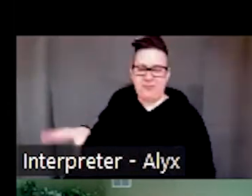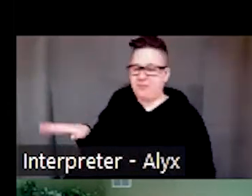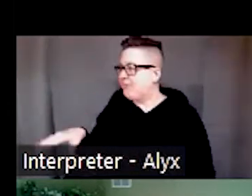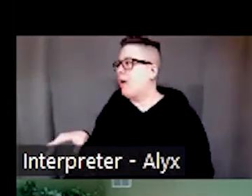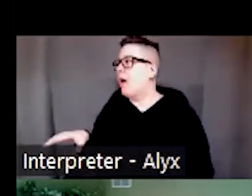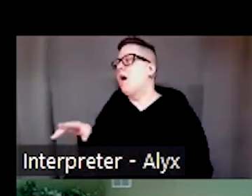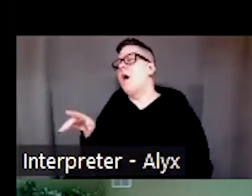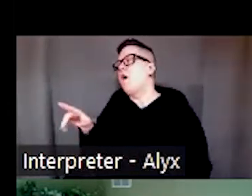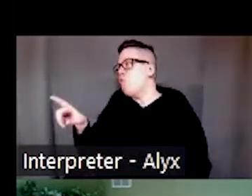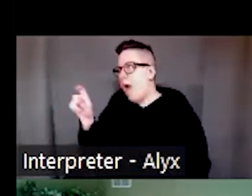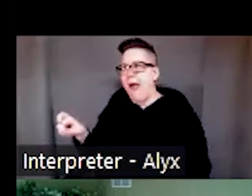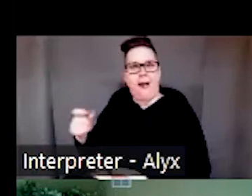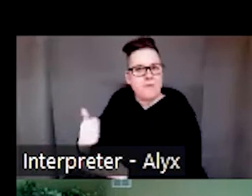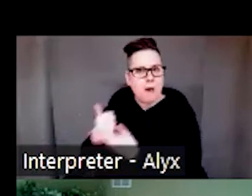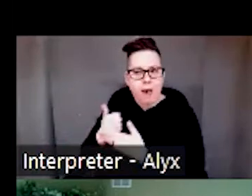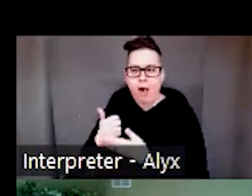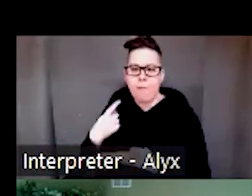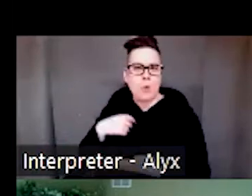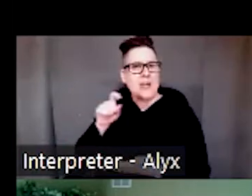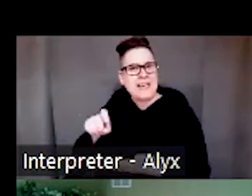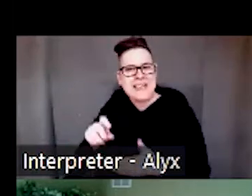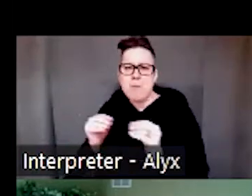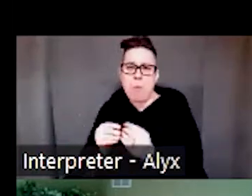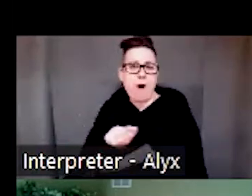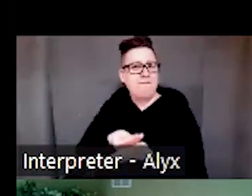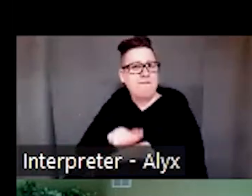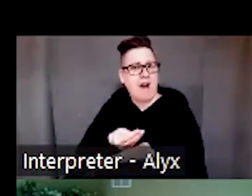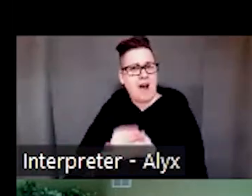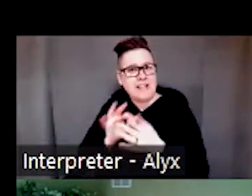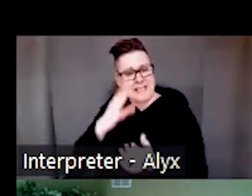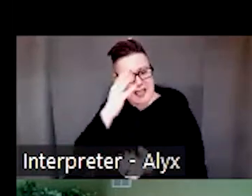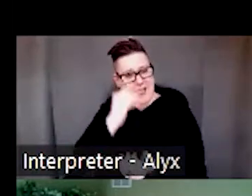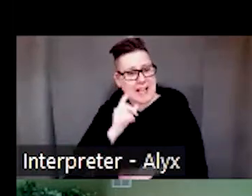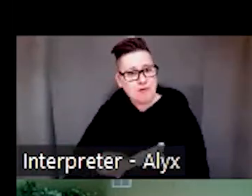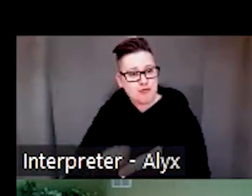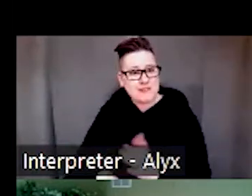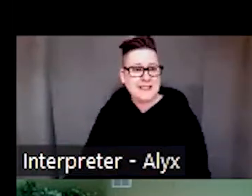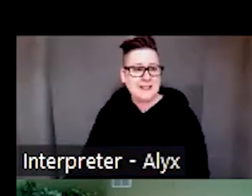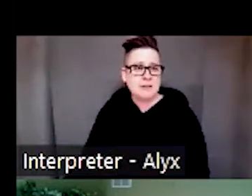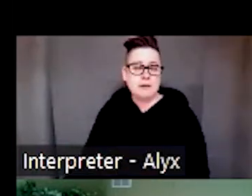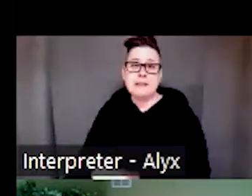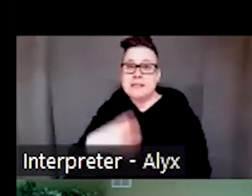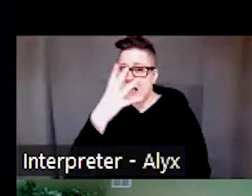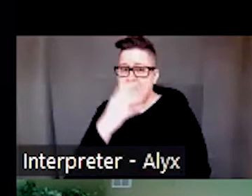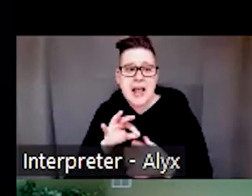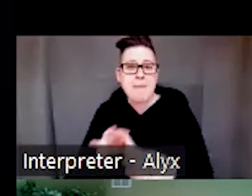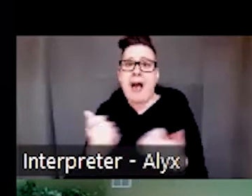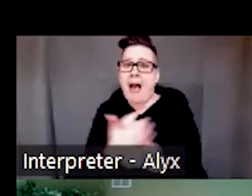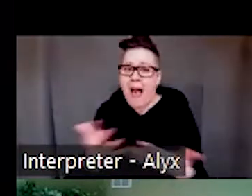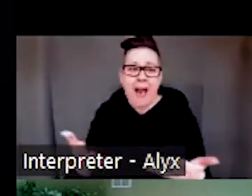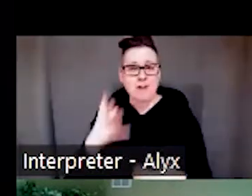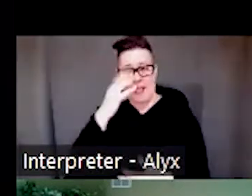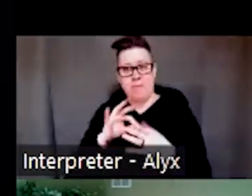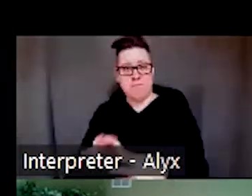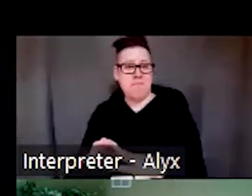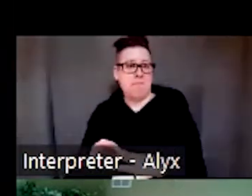have to help us to get more funding for sleep research. I mean, sleep is related to everything. It's related to things